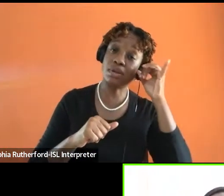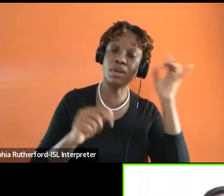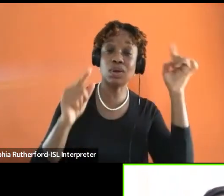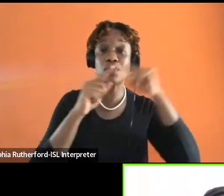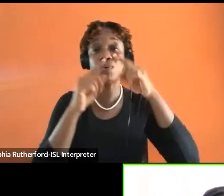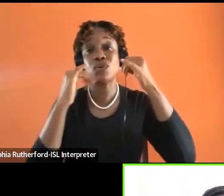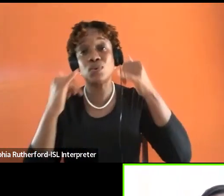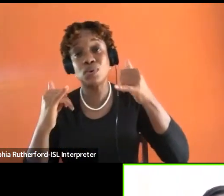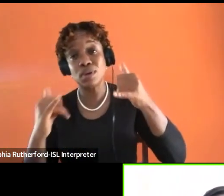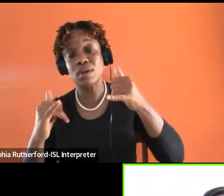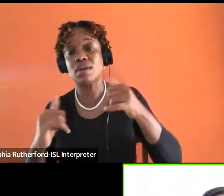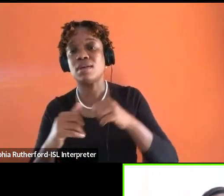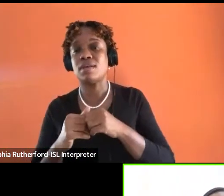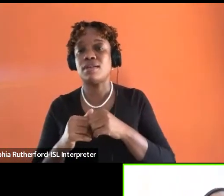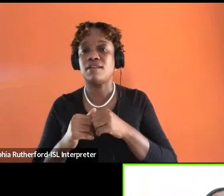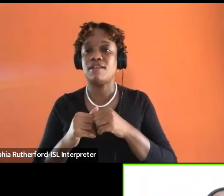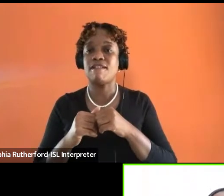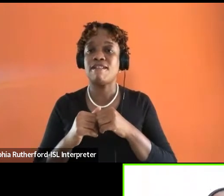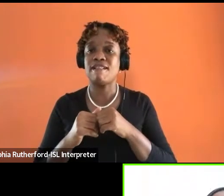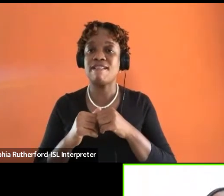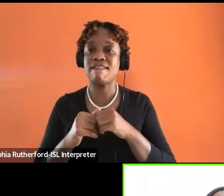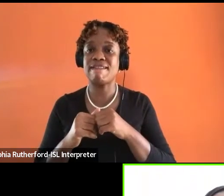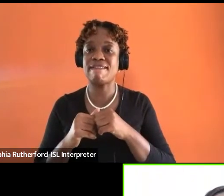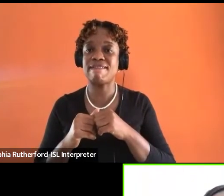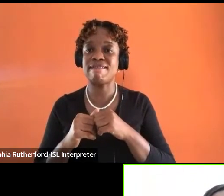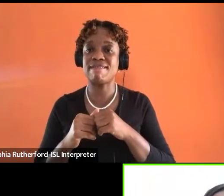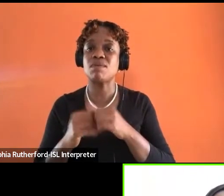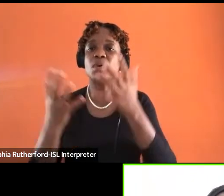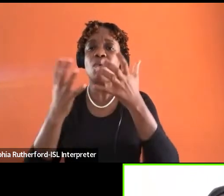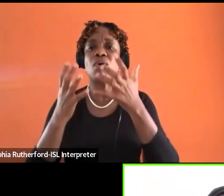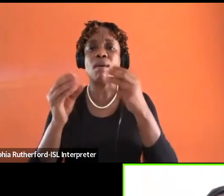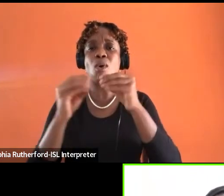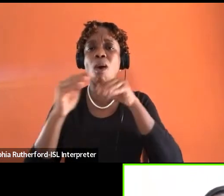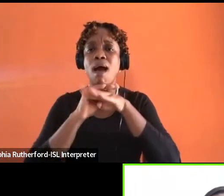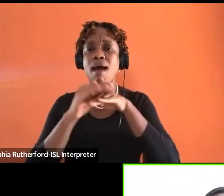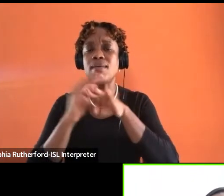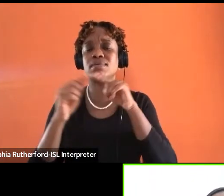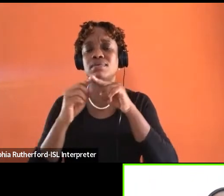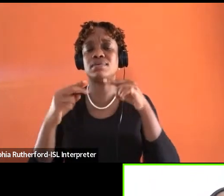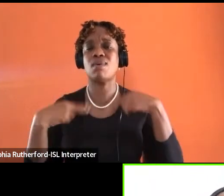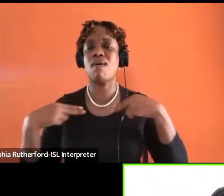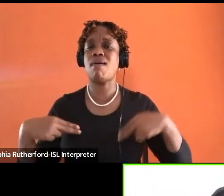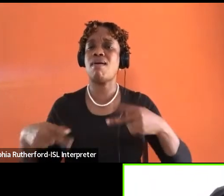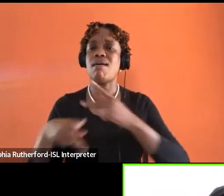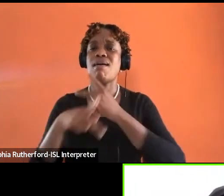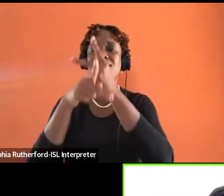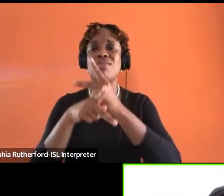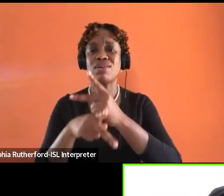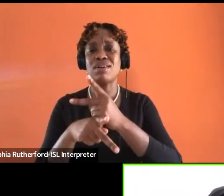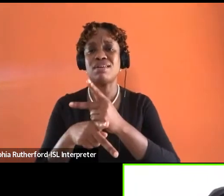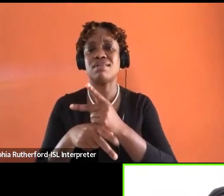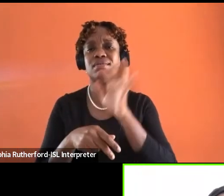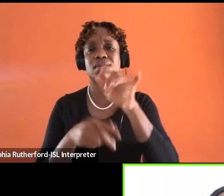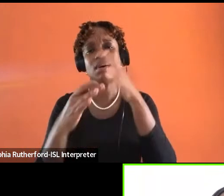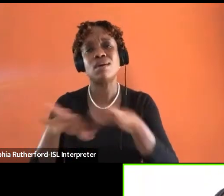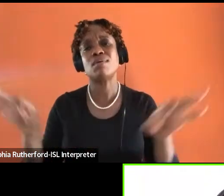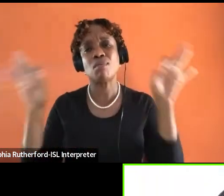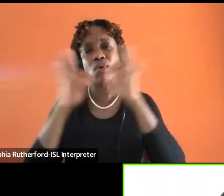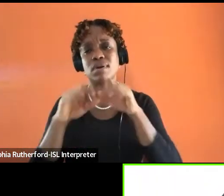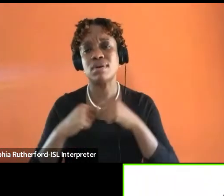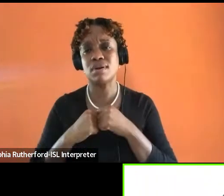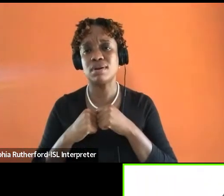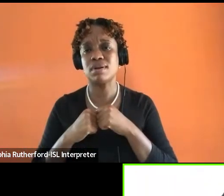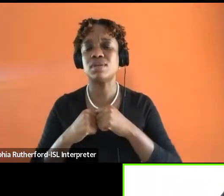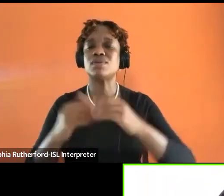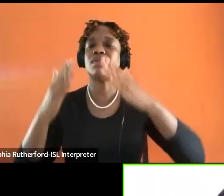Increasing the access to healthcare is so critical for persons with disabilities. So thank